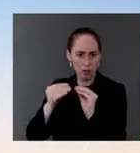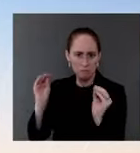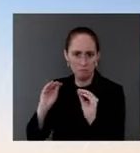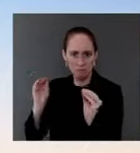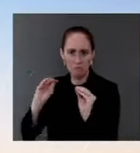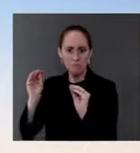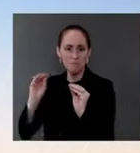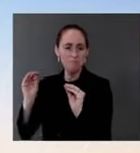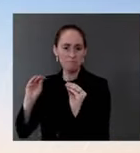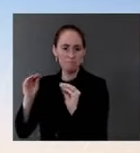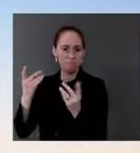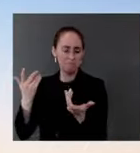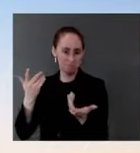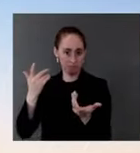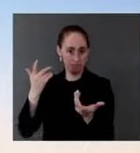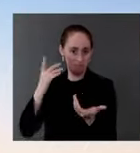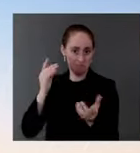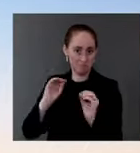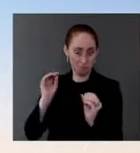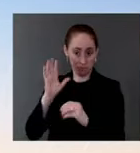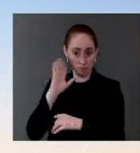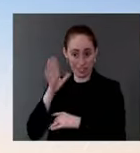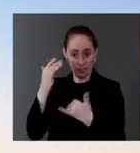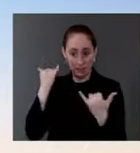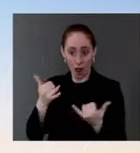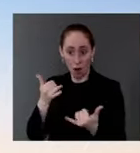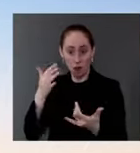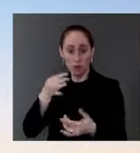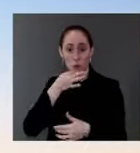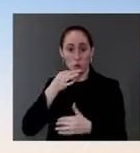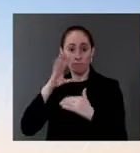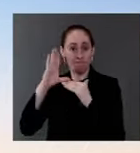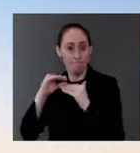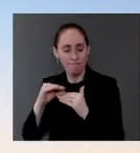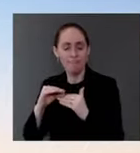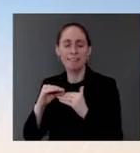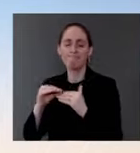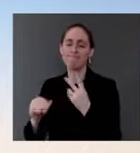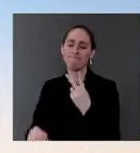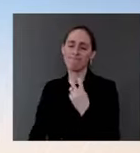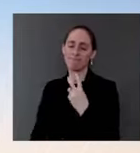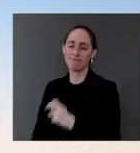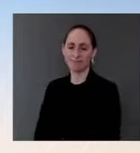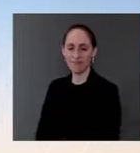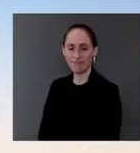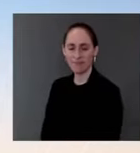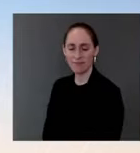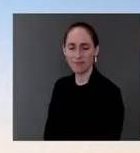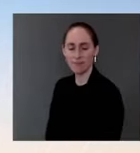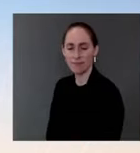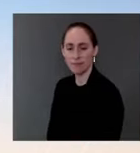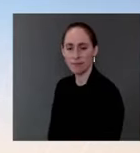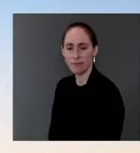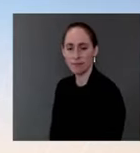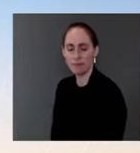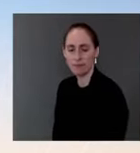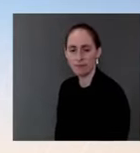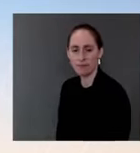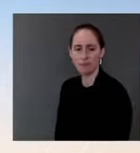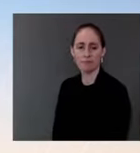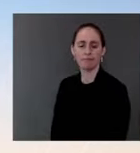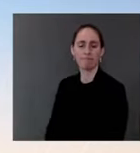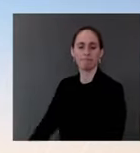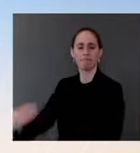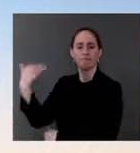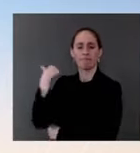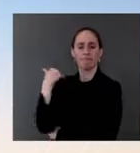topic, Manuel Oliver lost his son in the Parkland, Florida high school shooting in 2018. He's been here in Washington this week. He spoke to us, ABC, and said